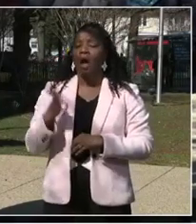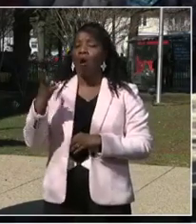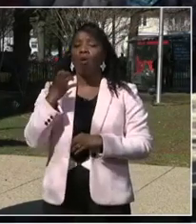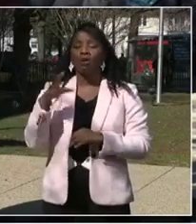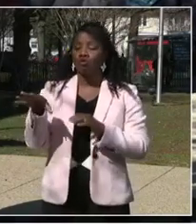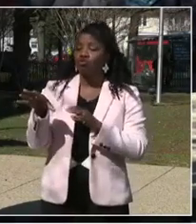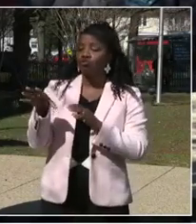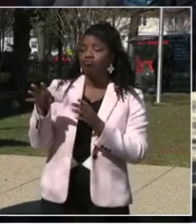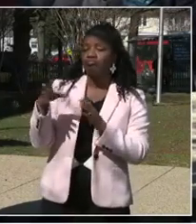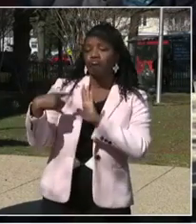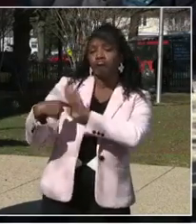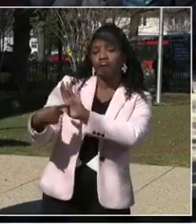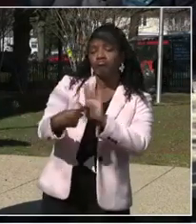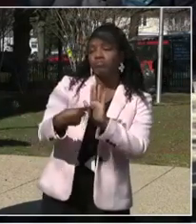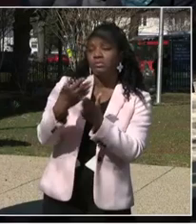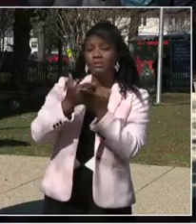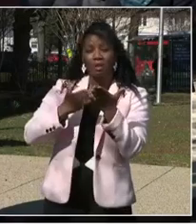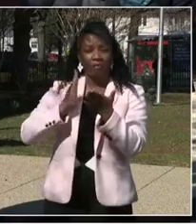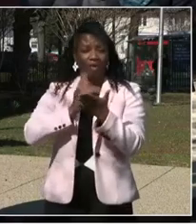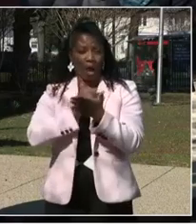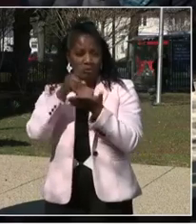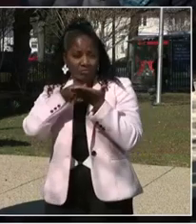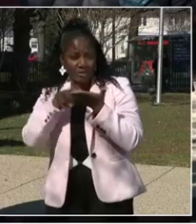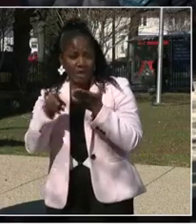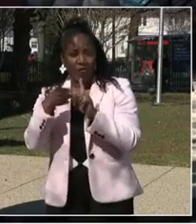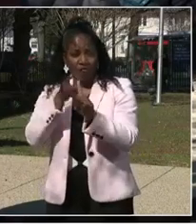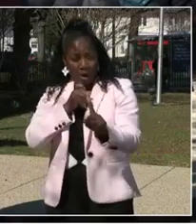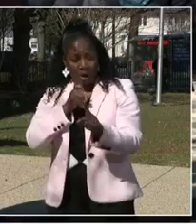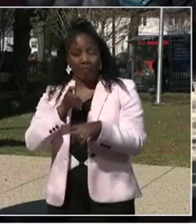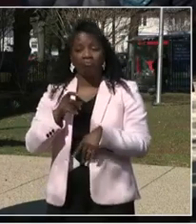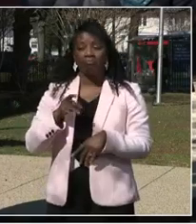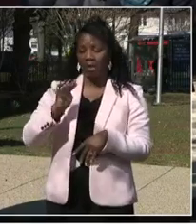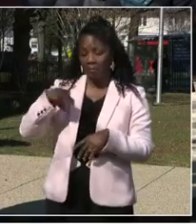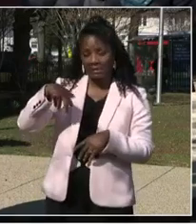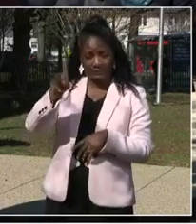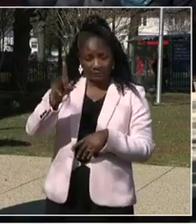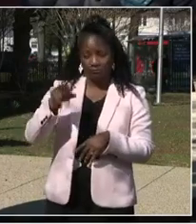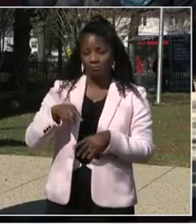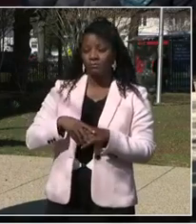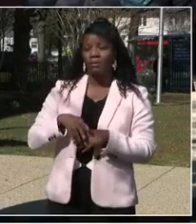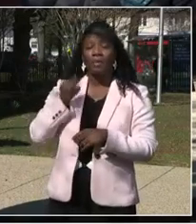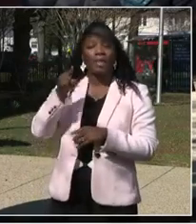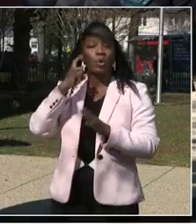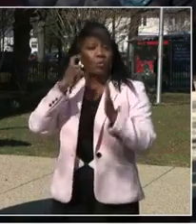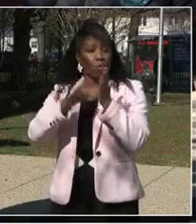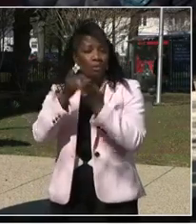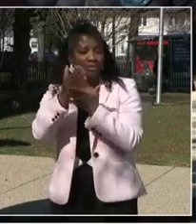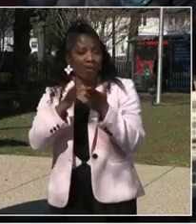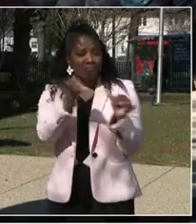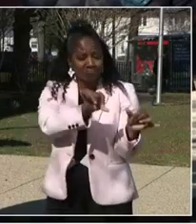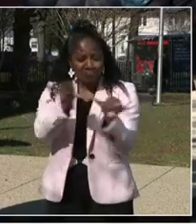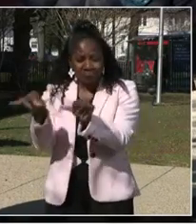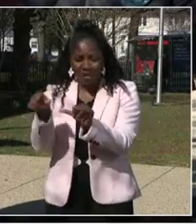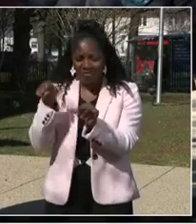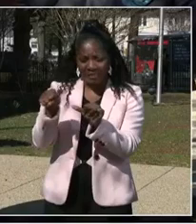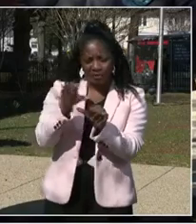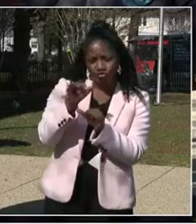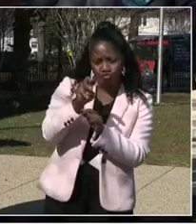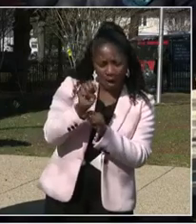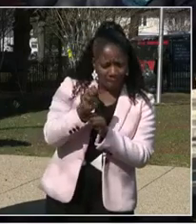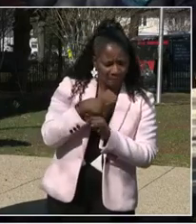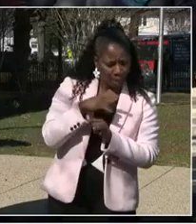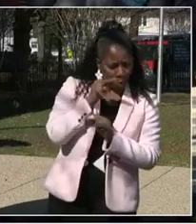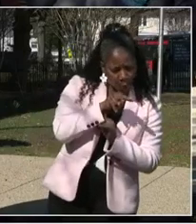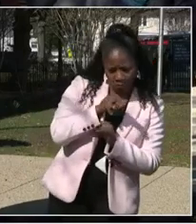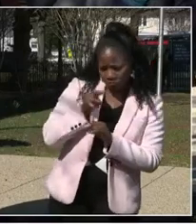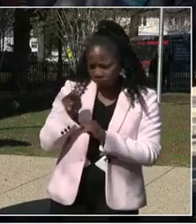detectives of the Metropolitan Police Department who noticed the similarities of these crimes, who